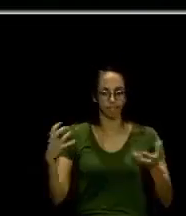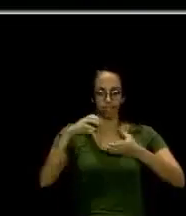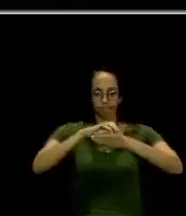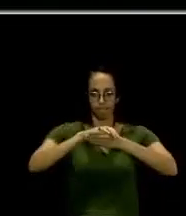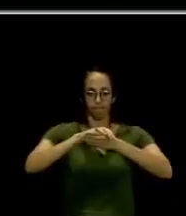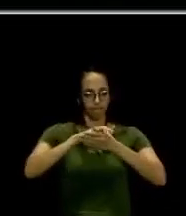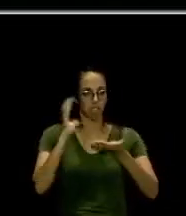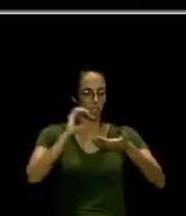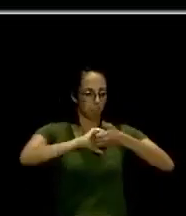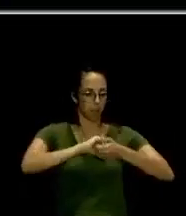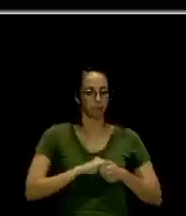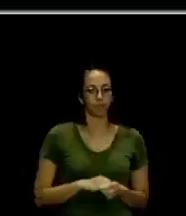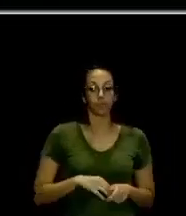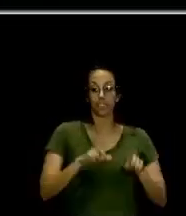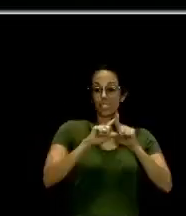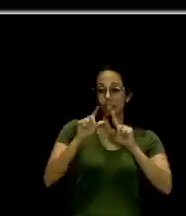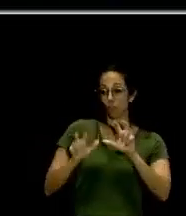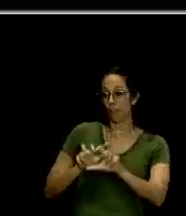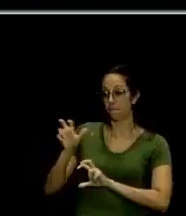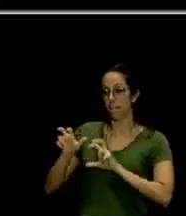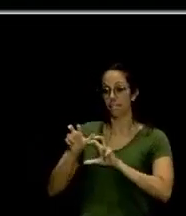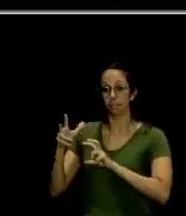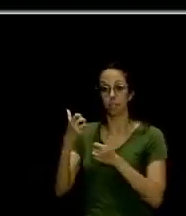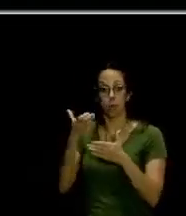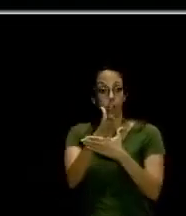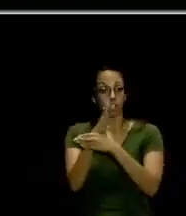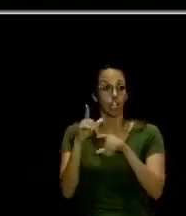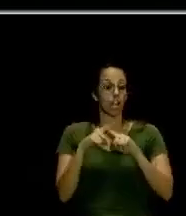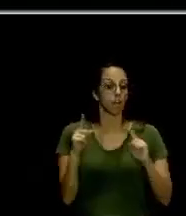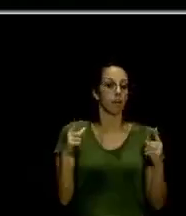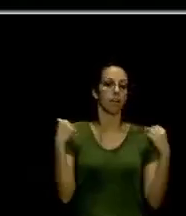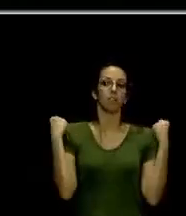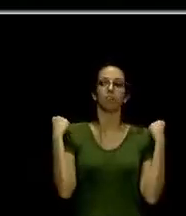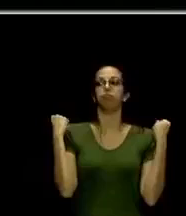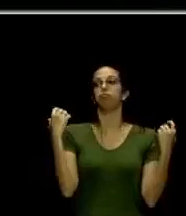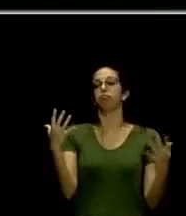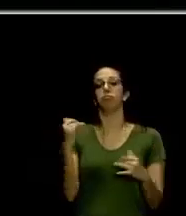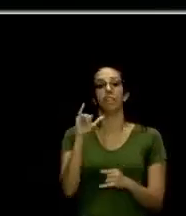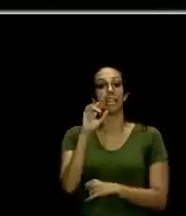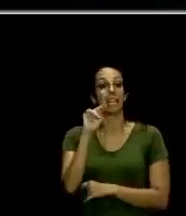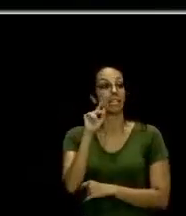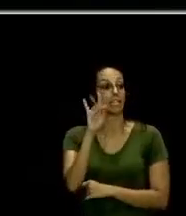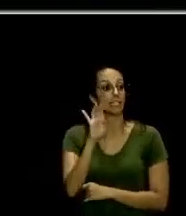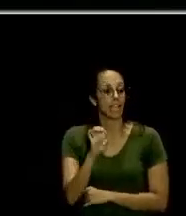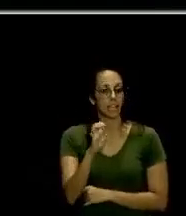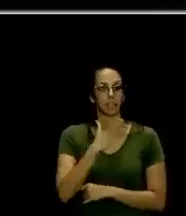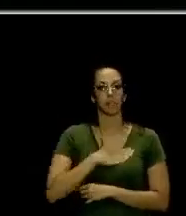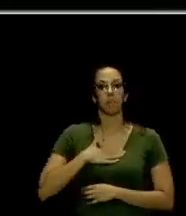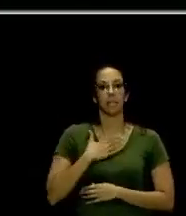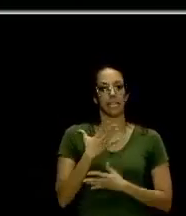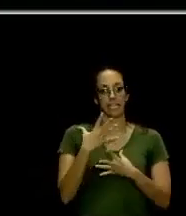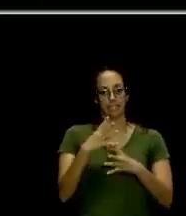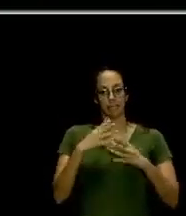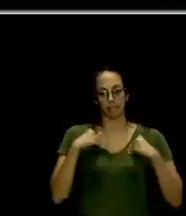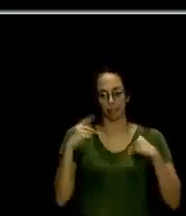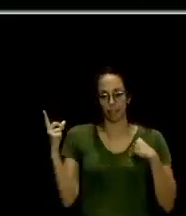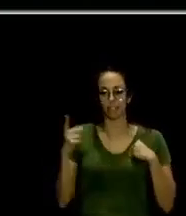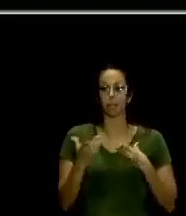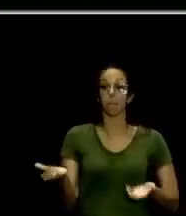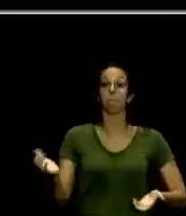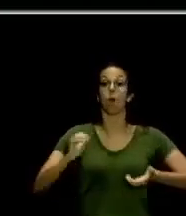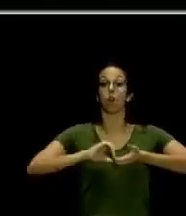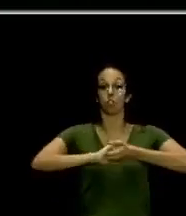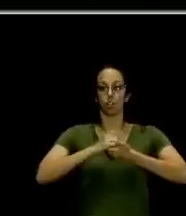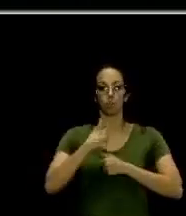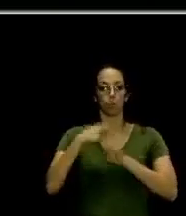incredible investments and updates that I would love to share. However, please take away this. It is in partnership that